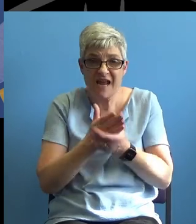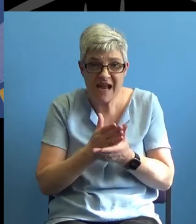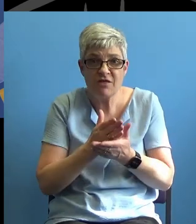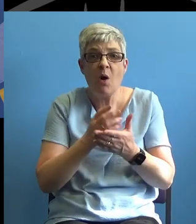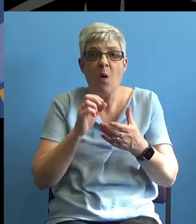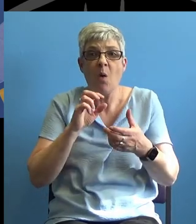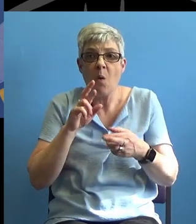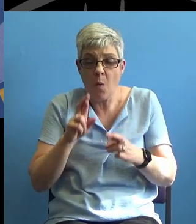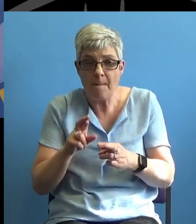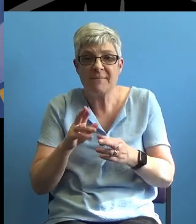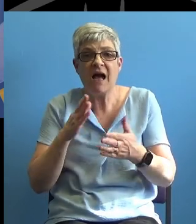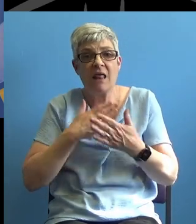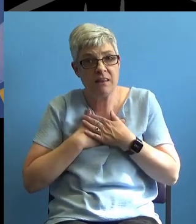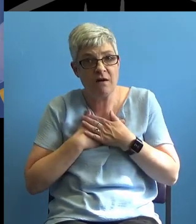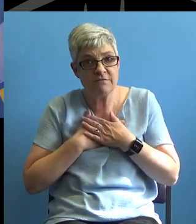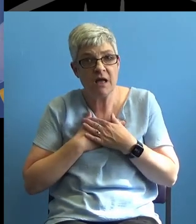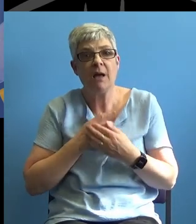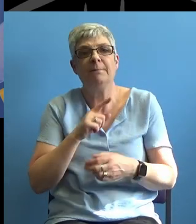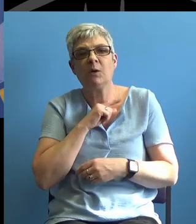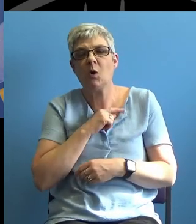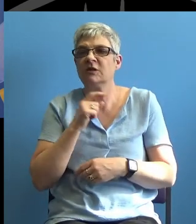coming again. Christ will judge.